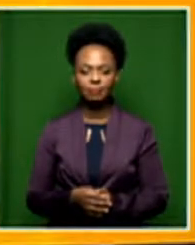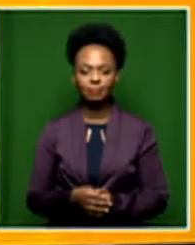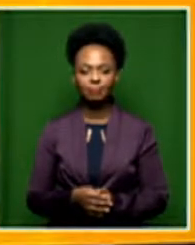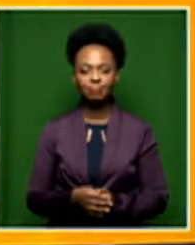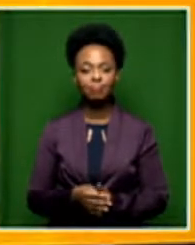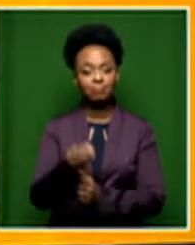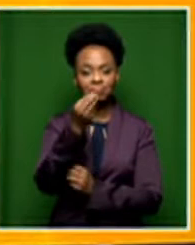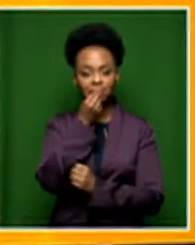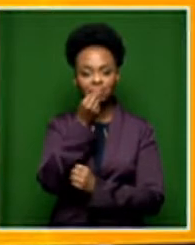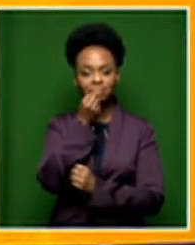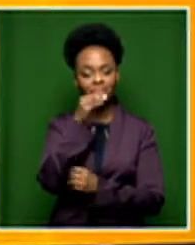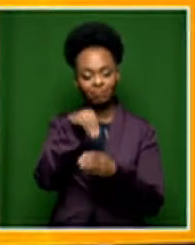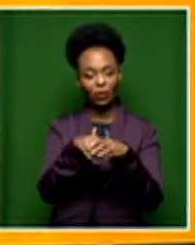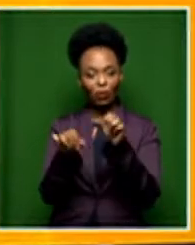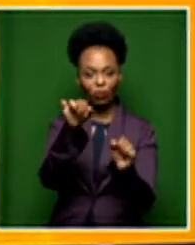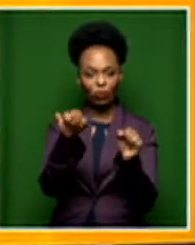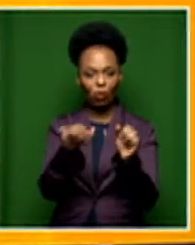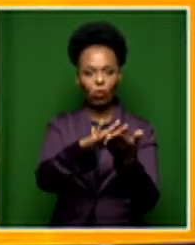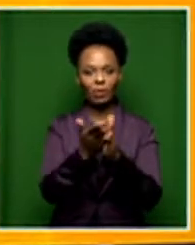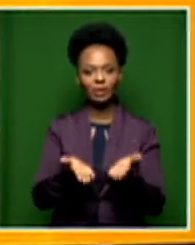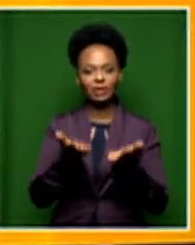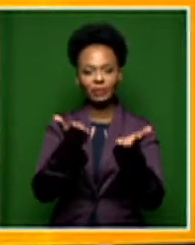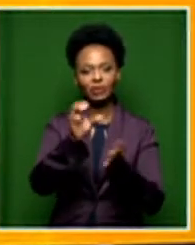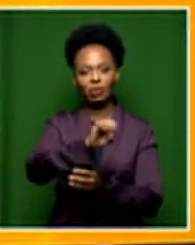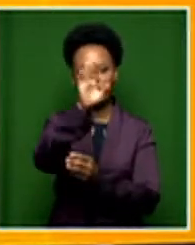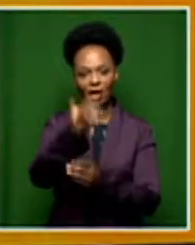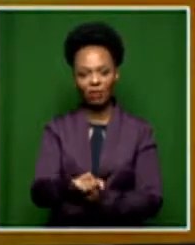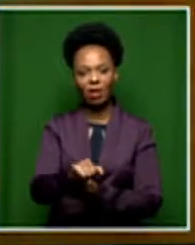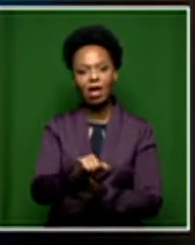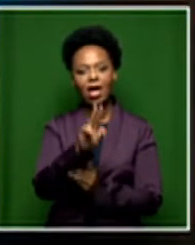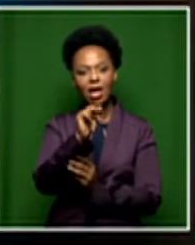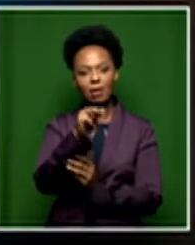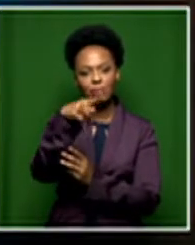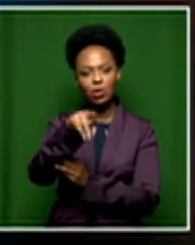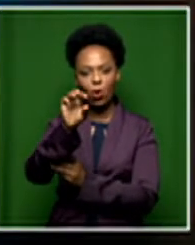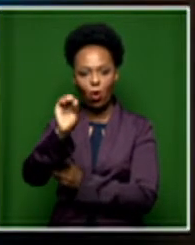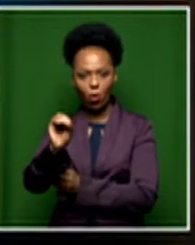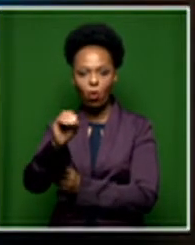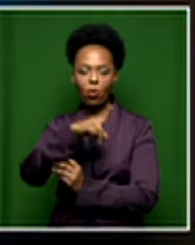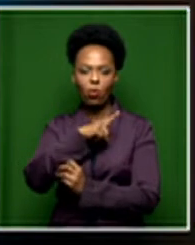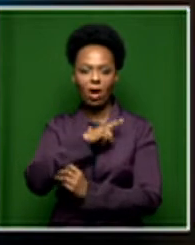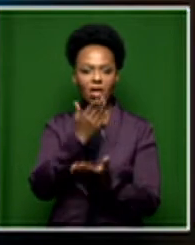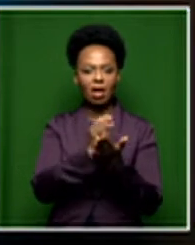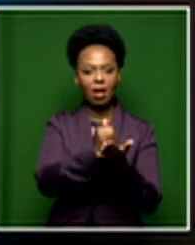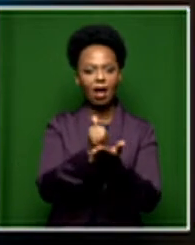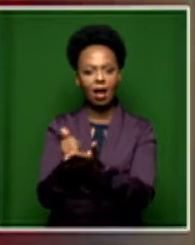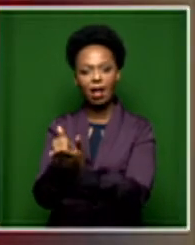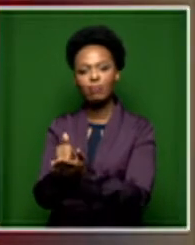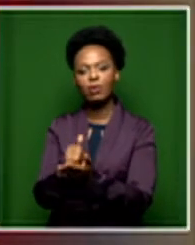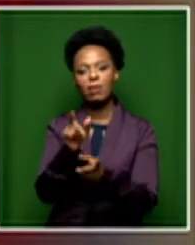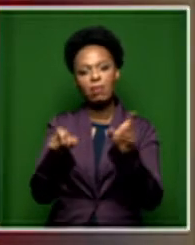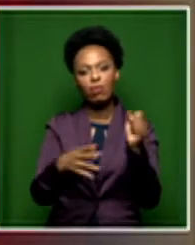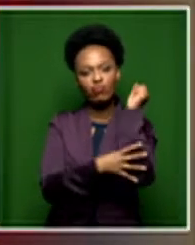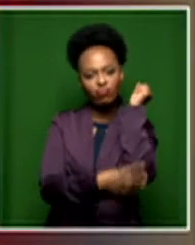Meals on Wheels Community Services South Africa is a non-profit organization that seeks to eradicate hunger and poverty by serving